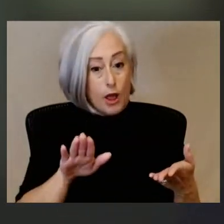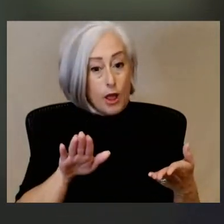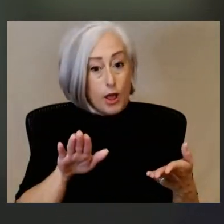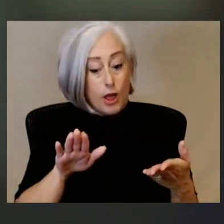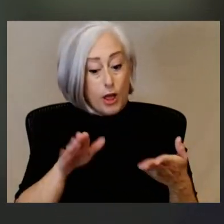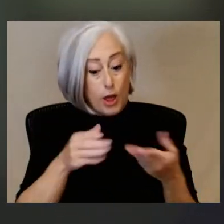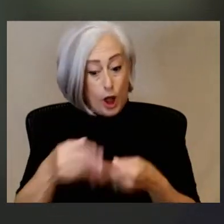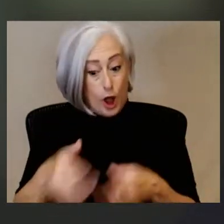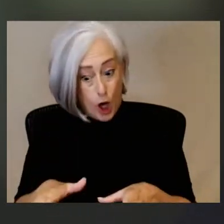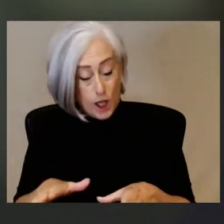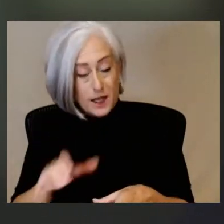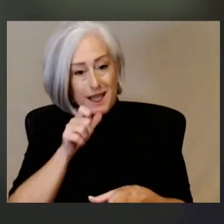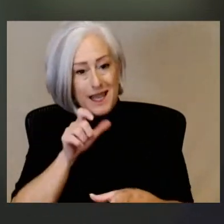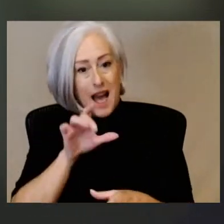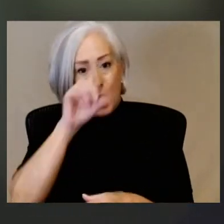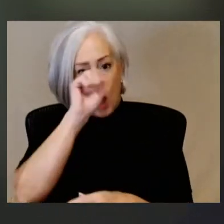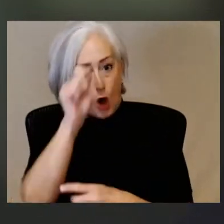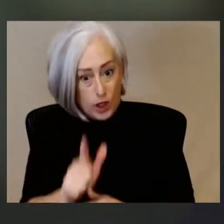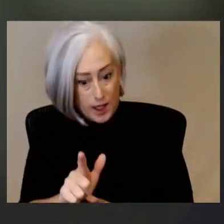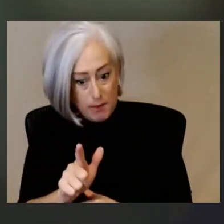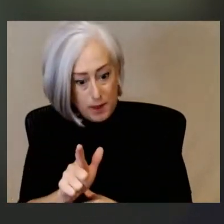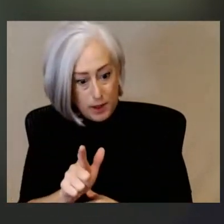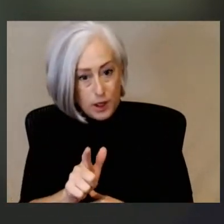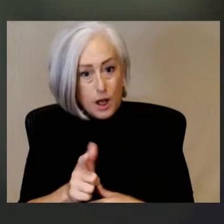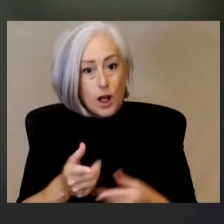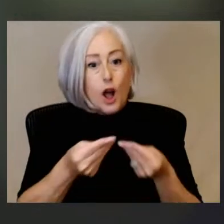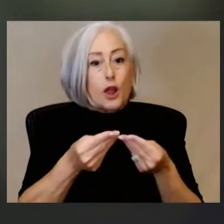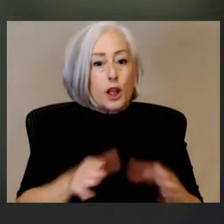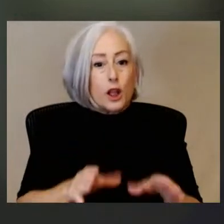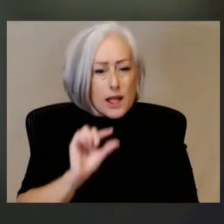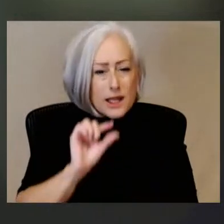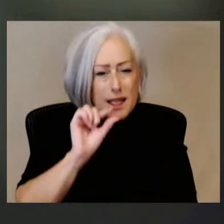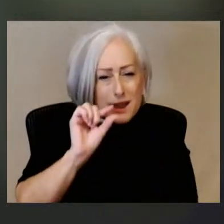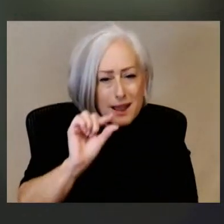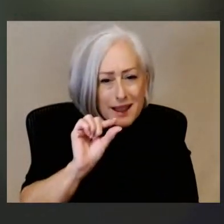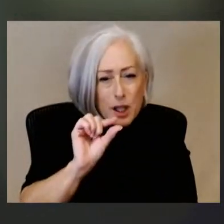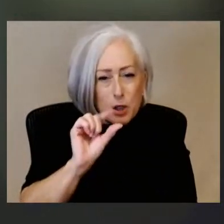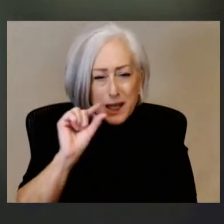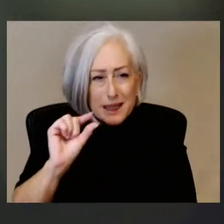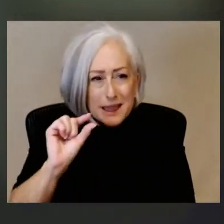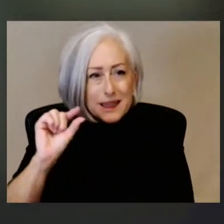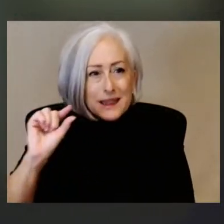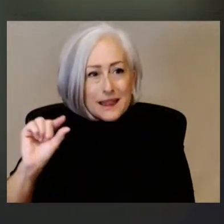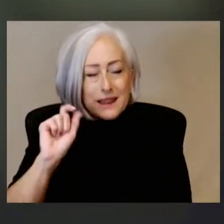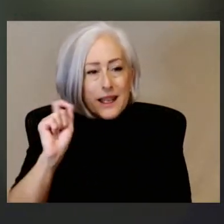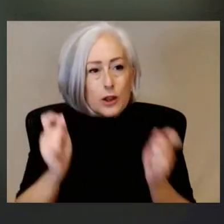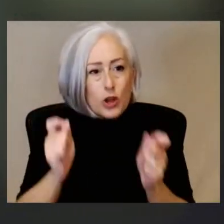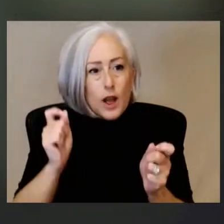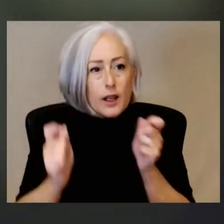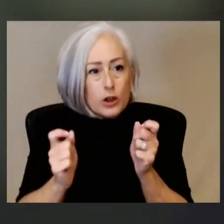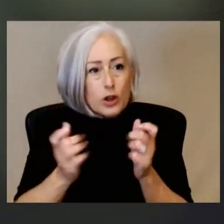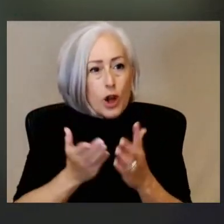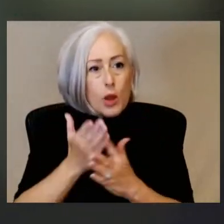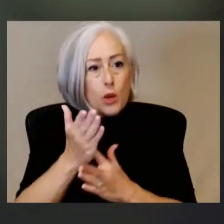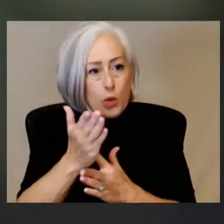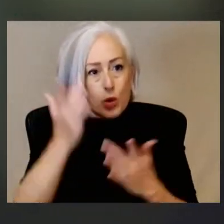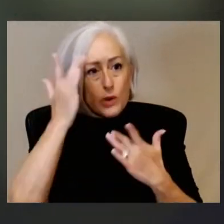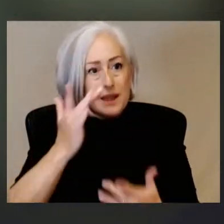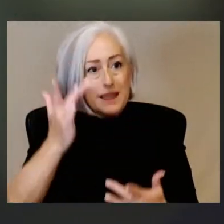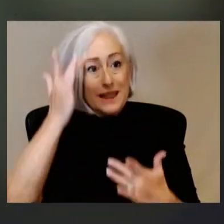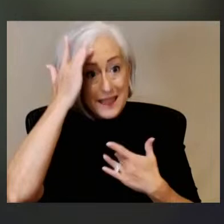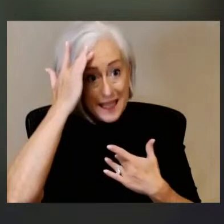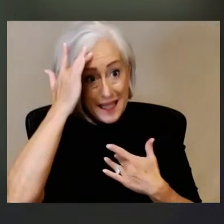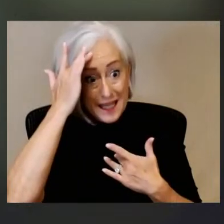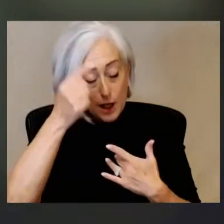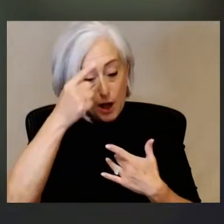disease. The loss is the little bits that are changed throughout the disease, that for the person and for the